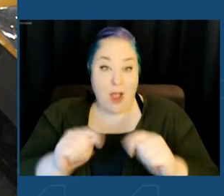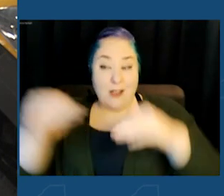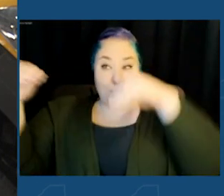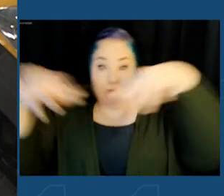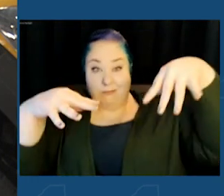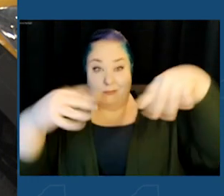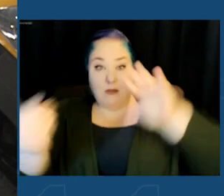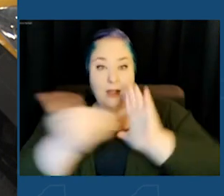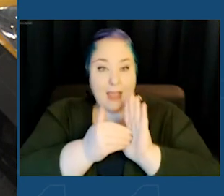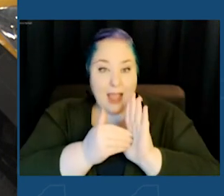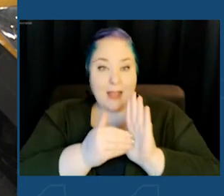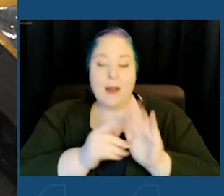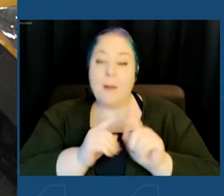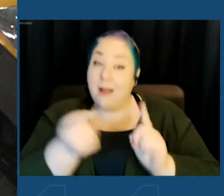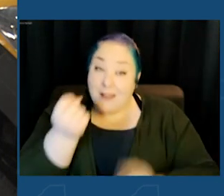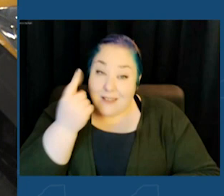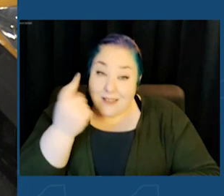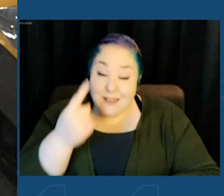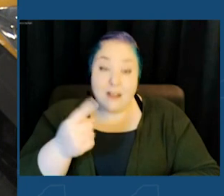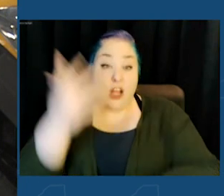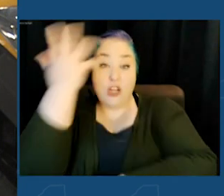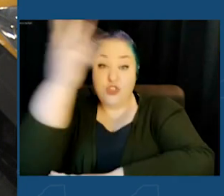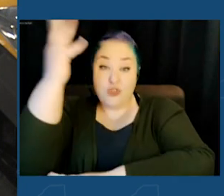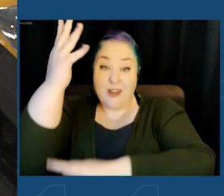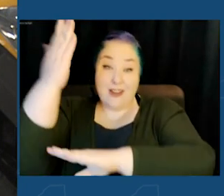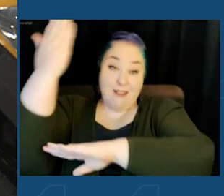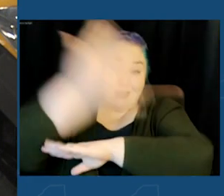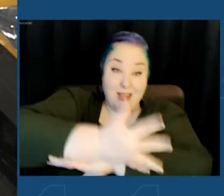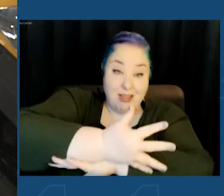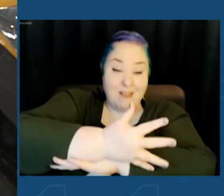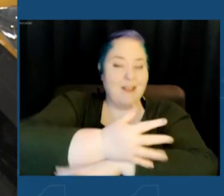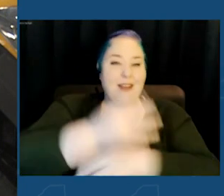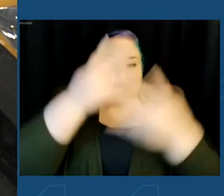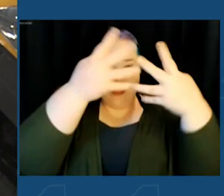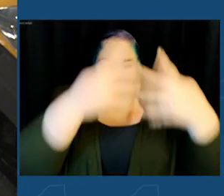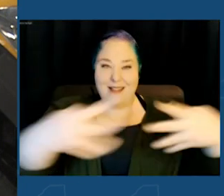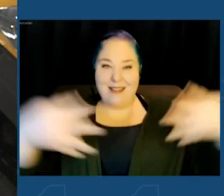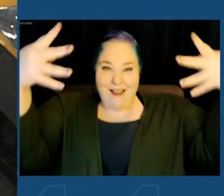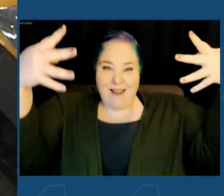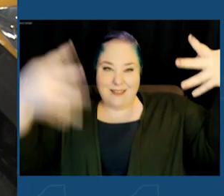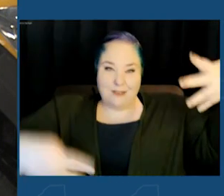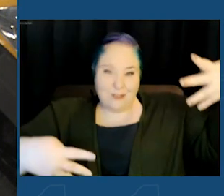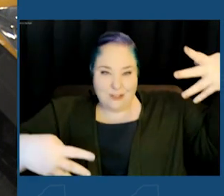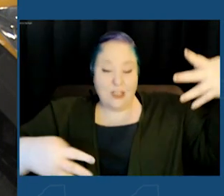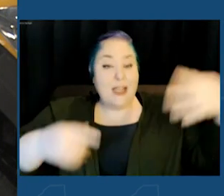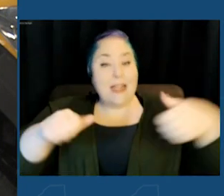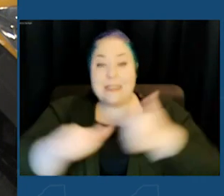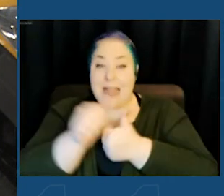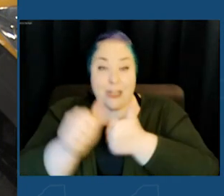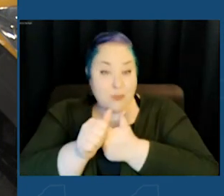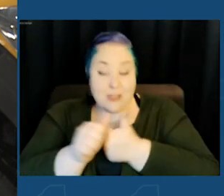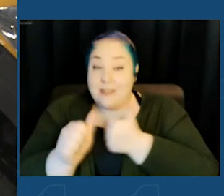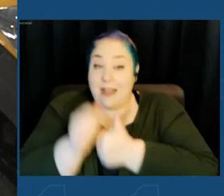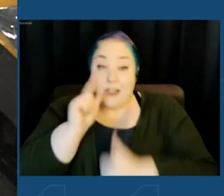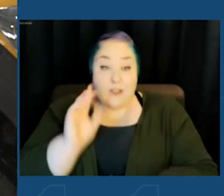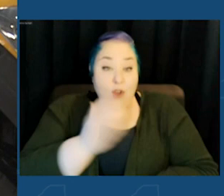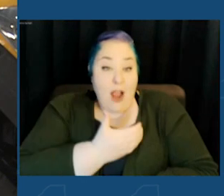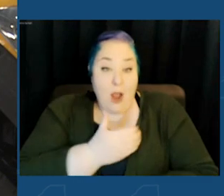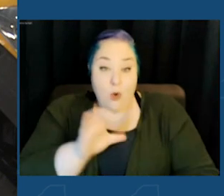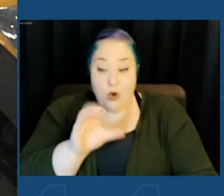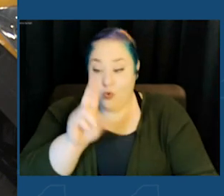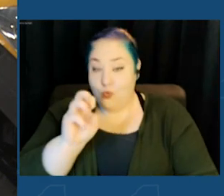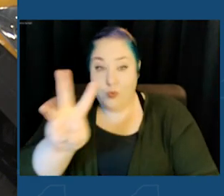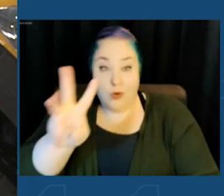a limb comes down takes the power lines on the ground it is dangerous even for the utility Crews to approach that in